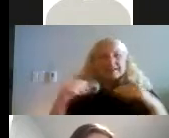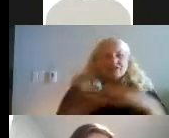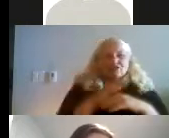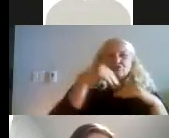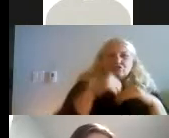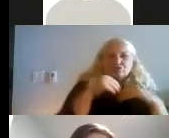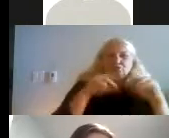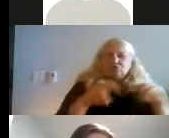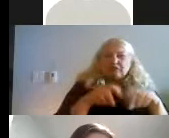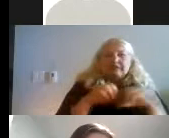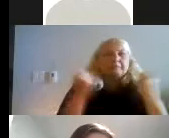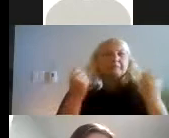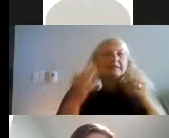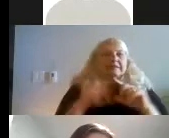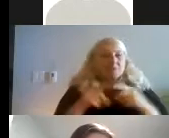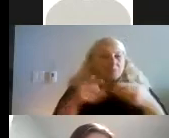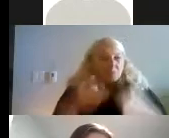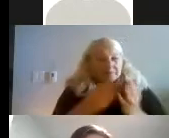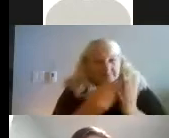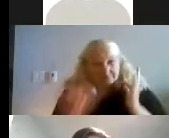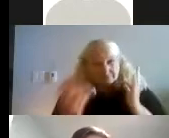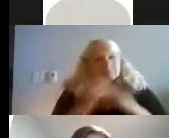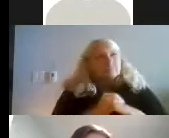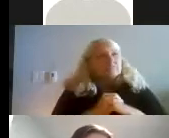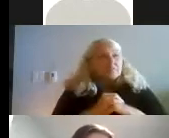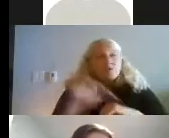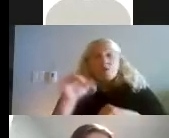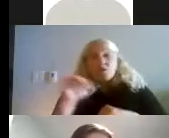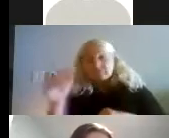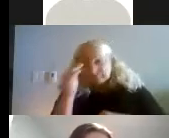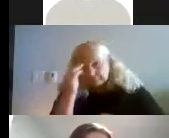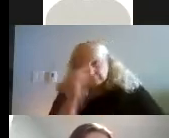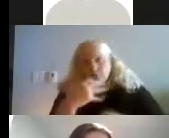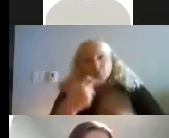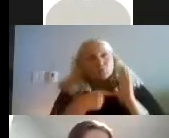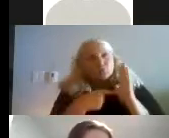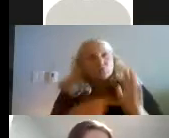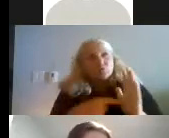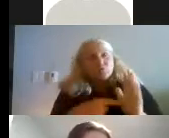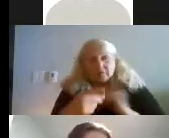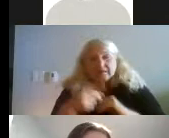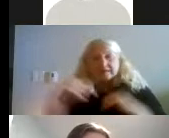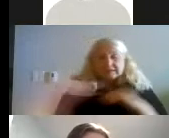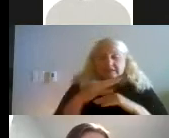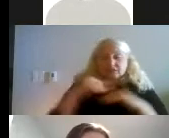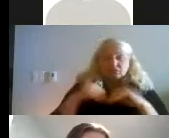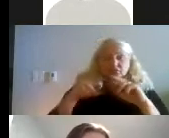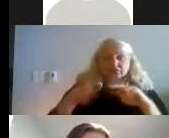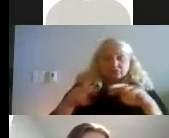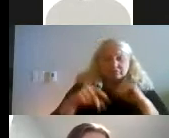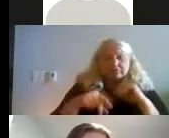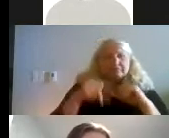ways. You know, I want to show this slide also to mention that in Indigenous research, the team